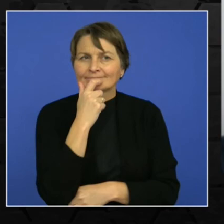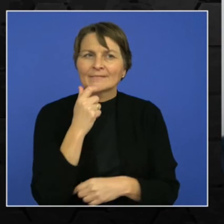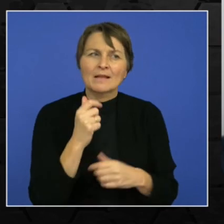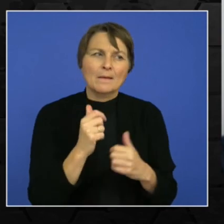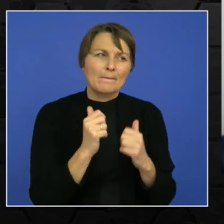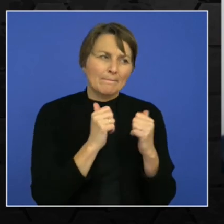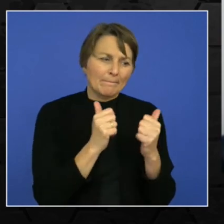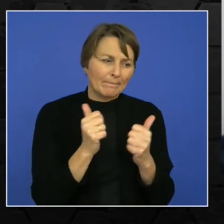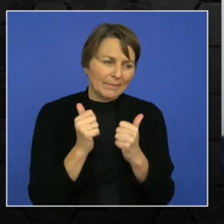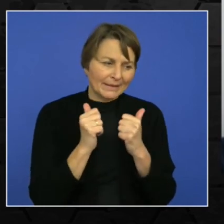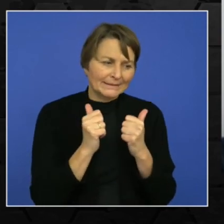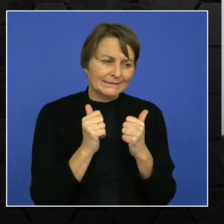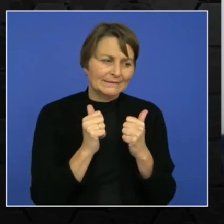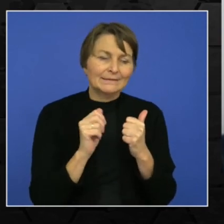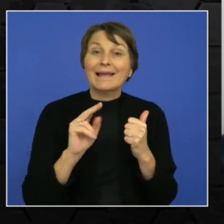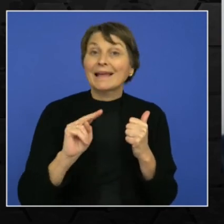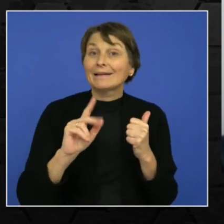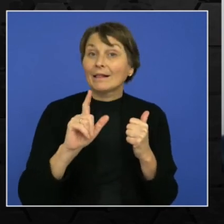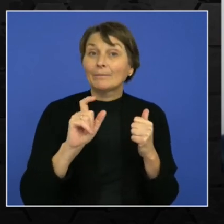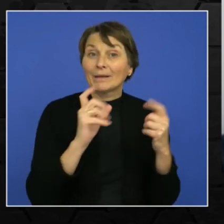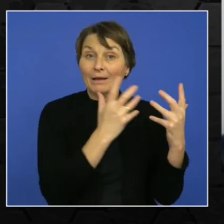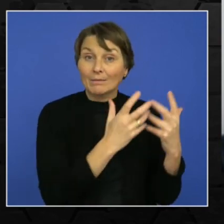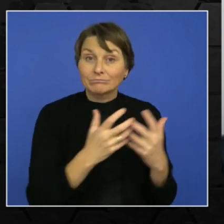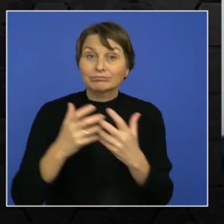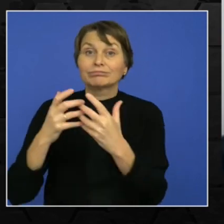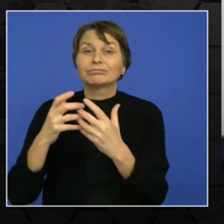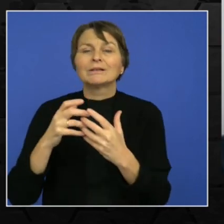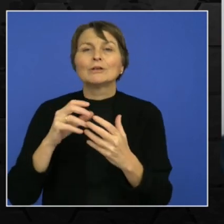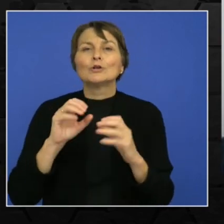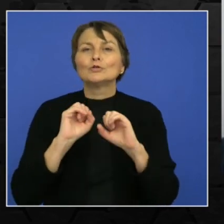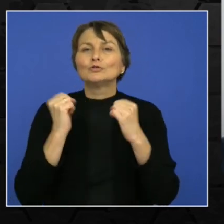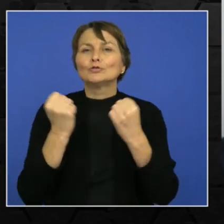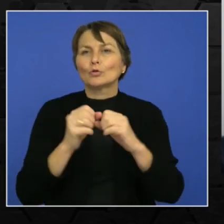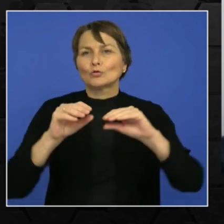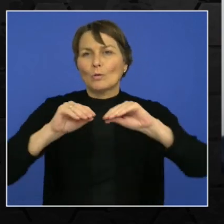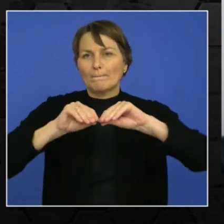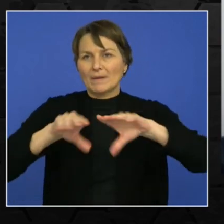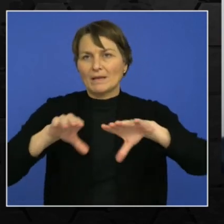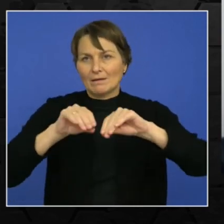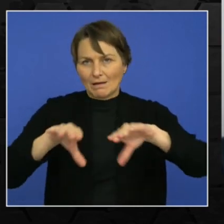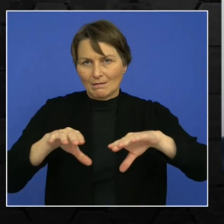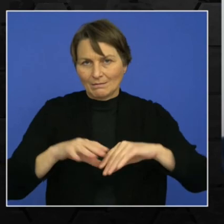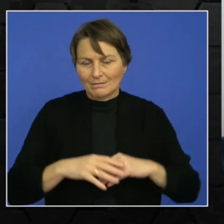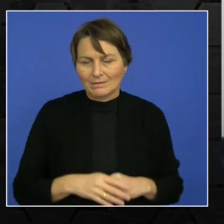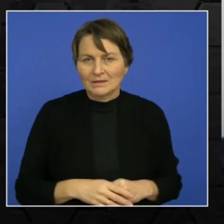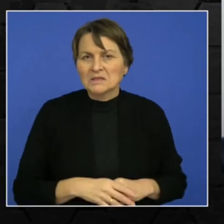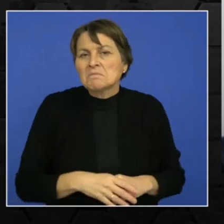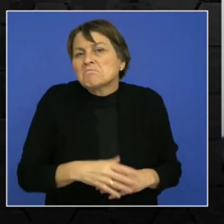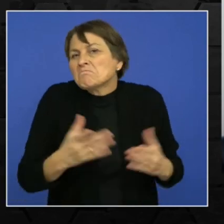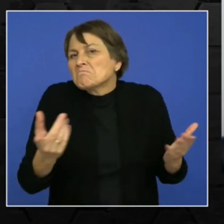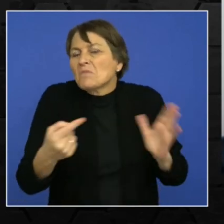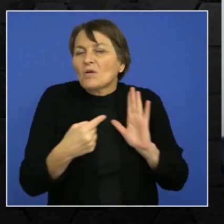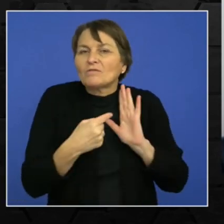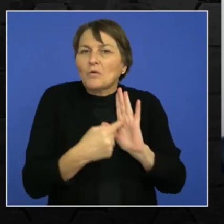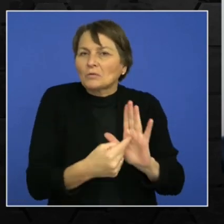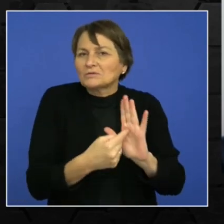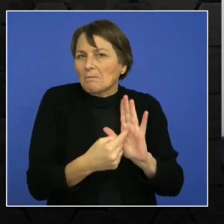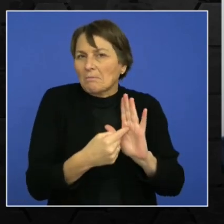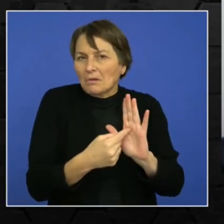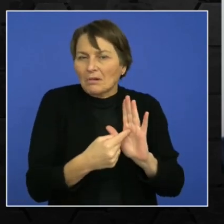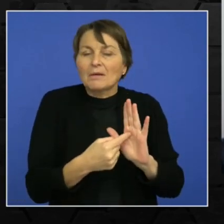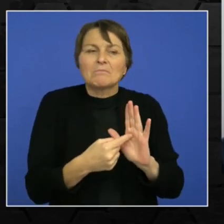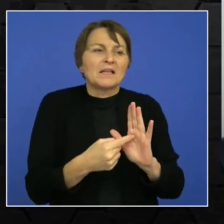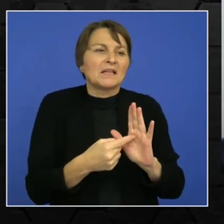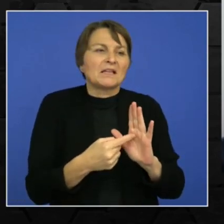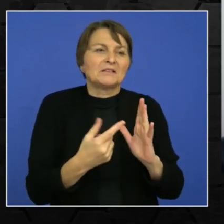in your social media, because there are times, let's say if I'm a part of the student ambassador community,